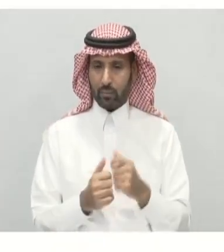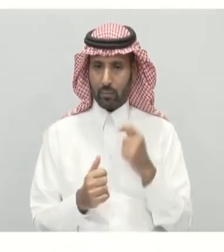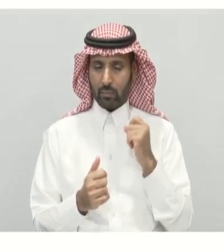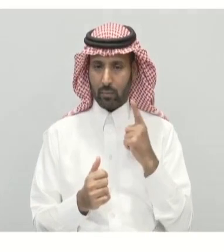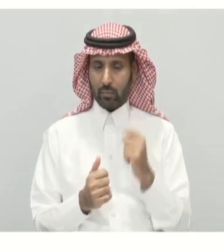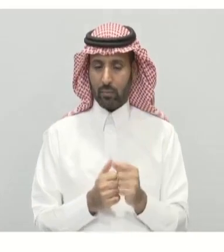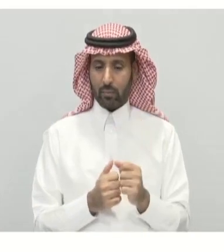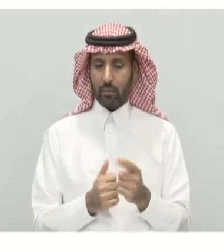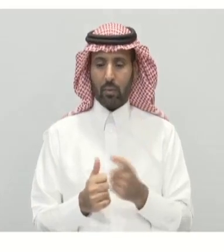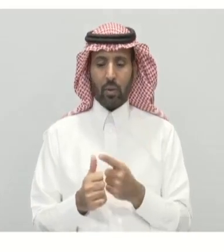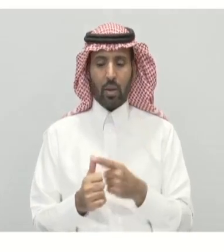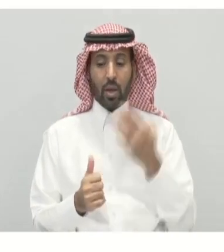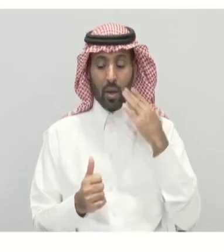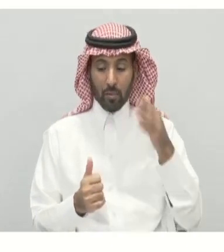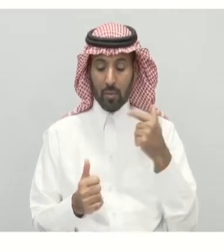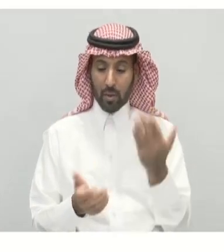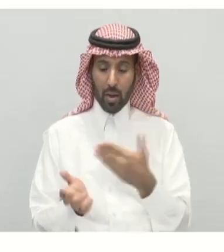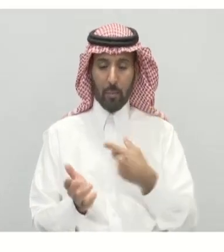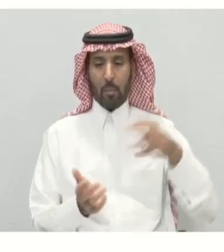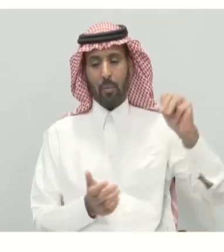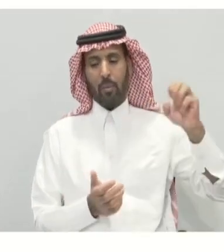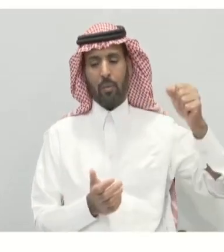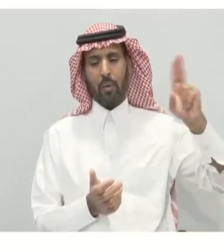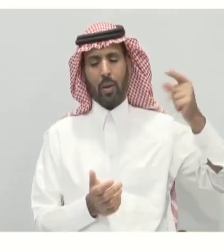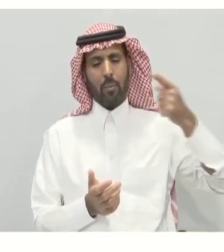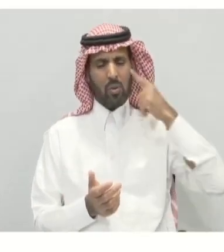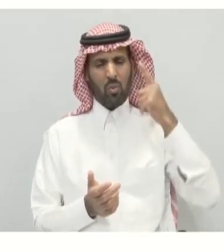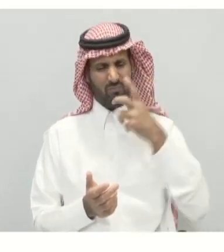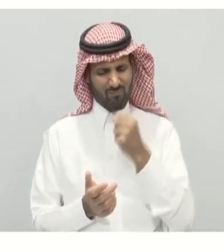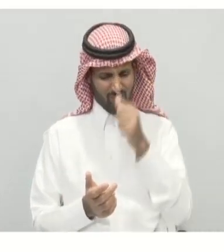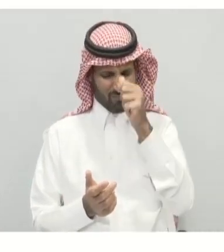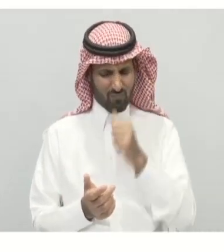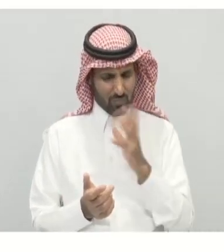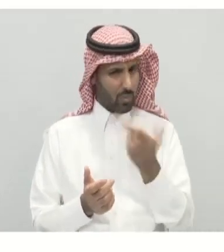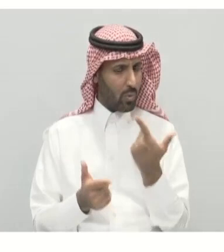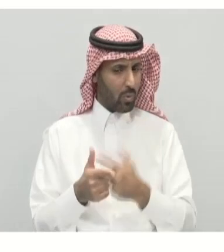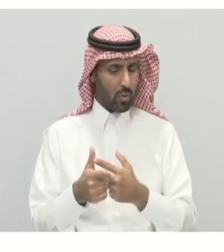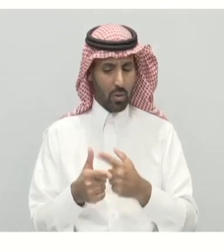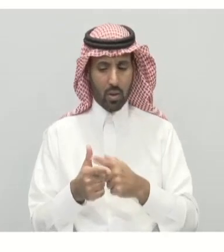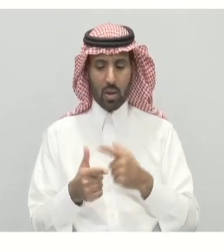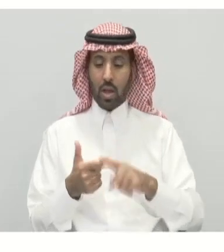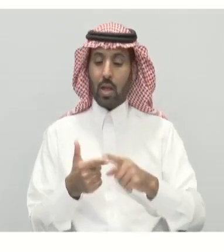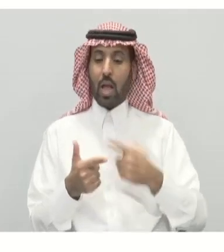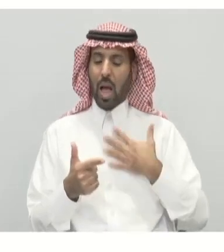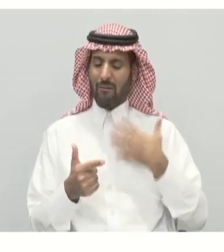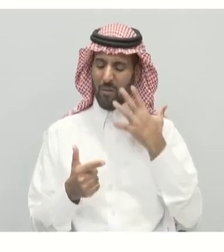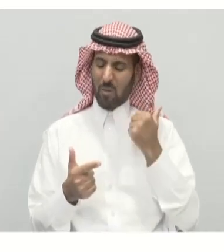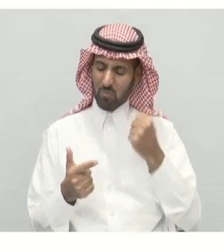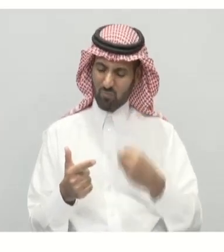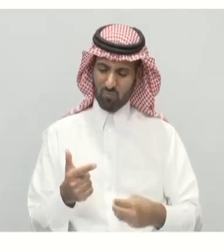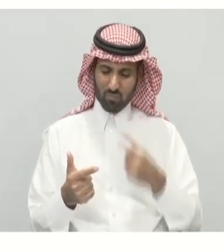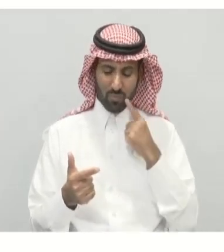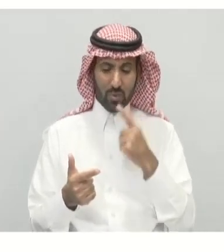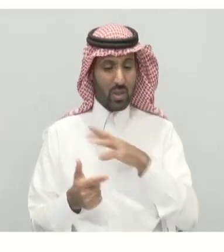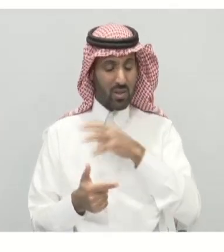know. Hey, Muhammad, you look upset. What's the matter? I'm feeling down. It's